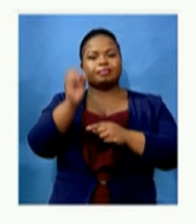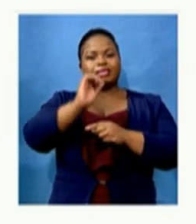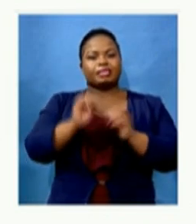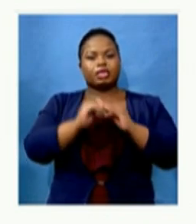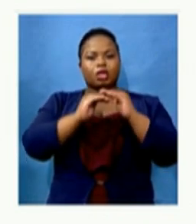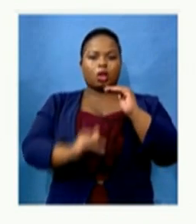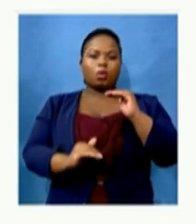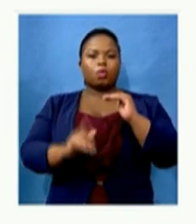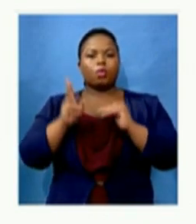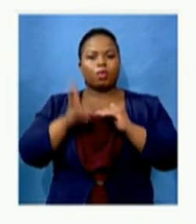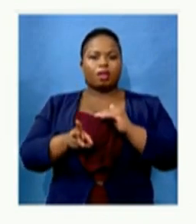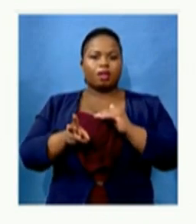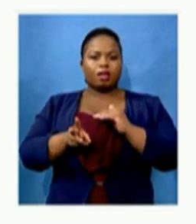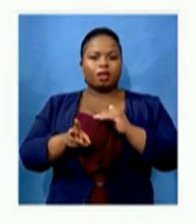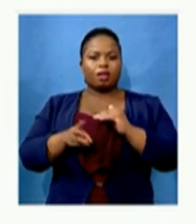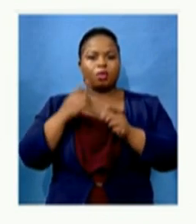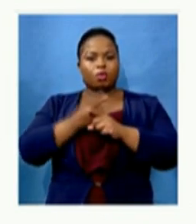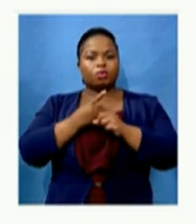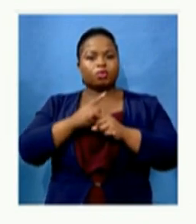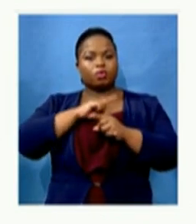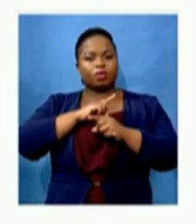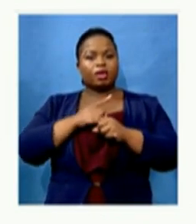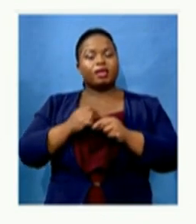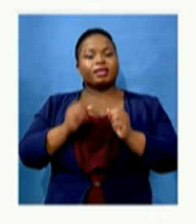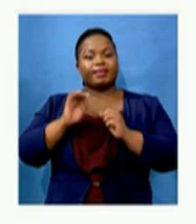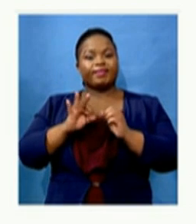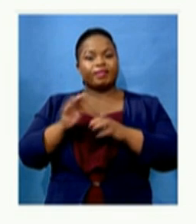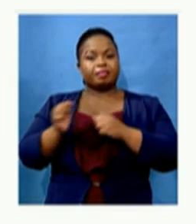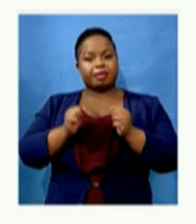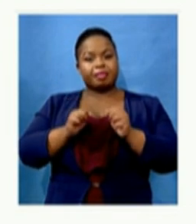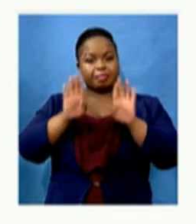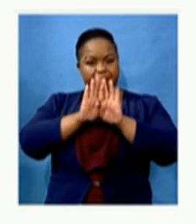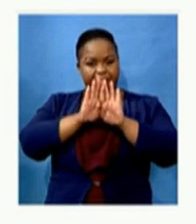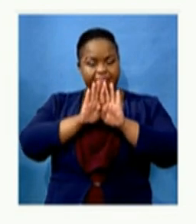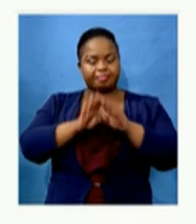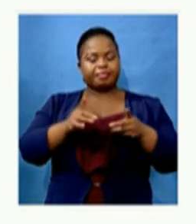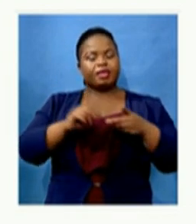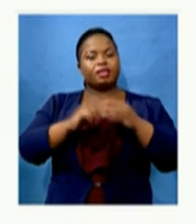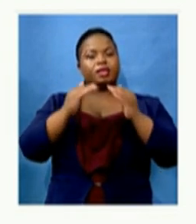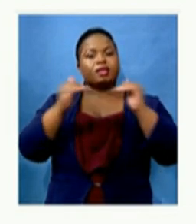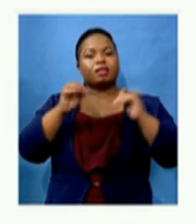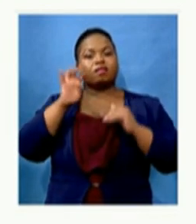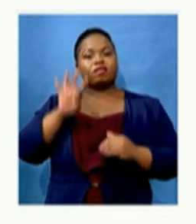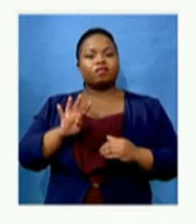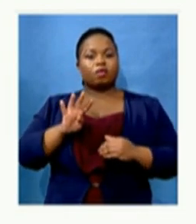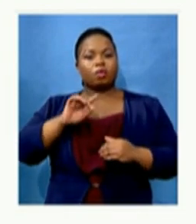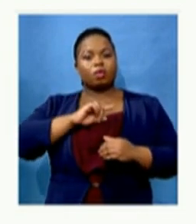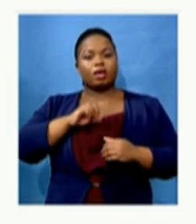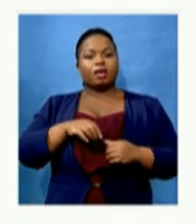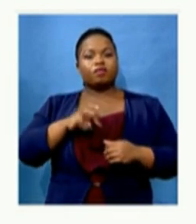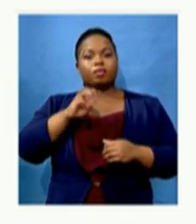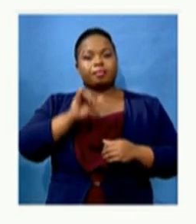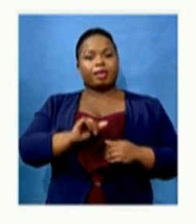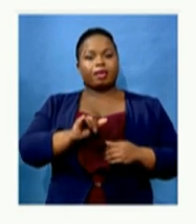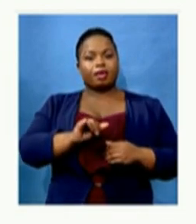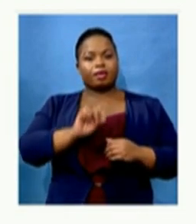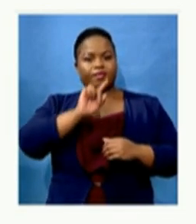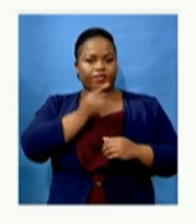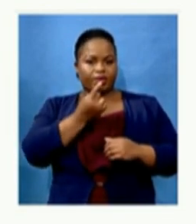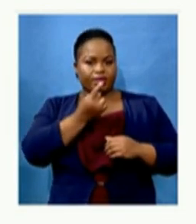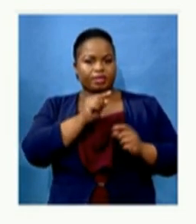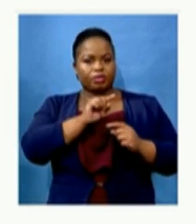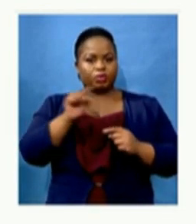by 60%, followed by level 4 for the month of May with transmissibility reduced by